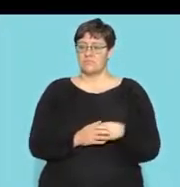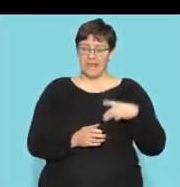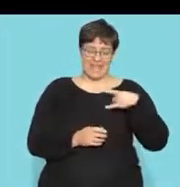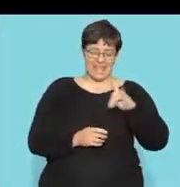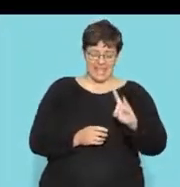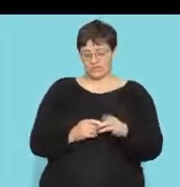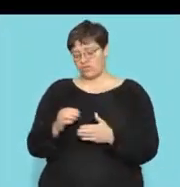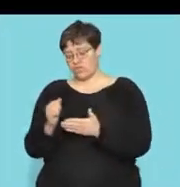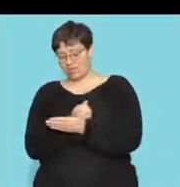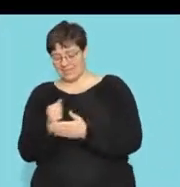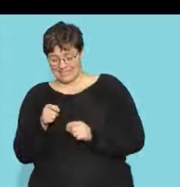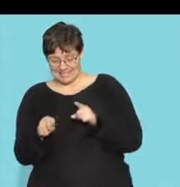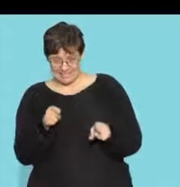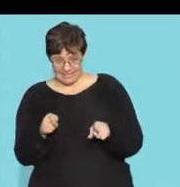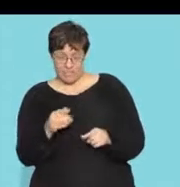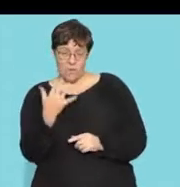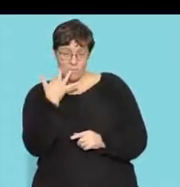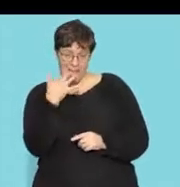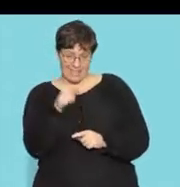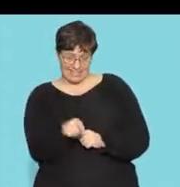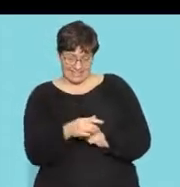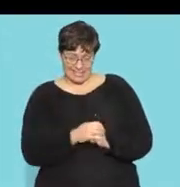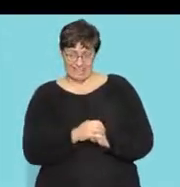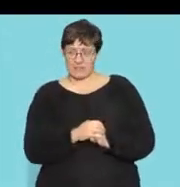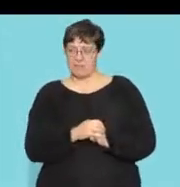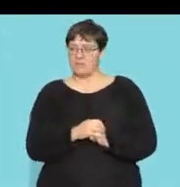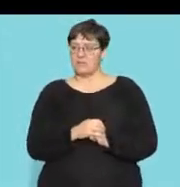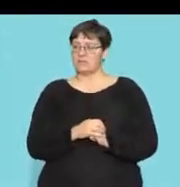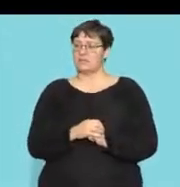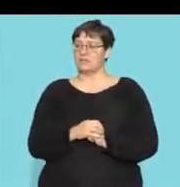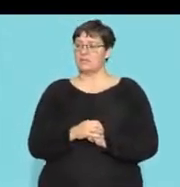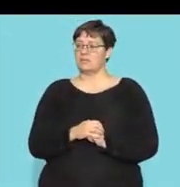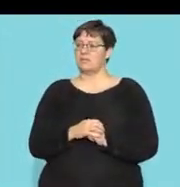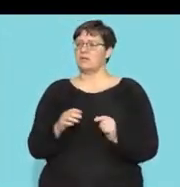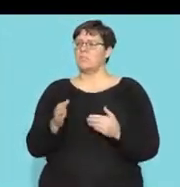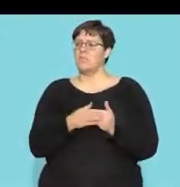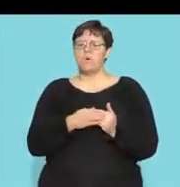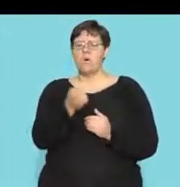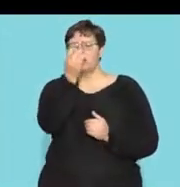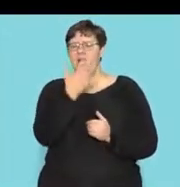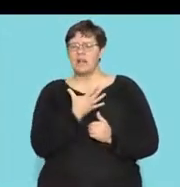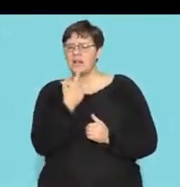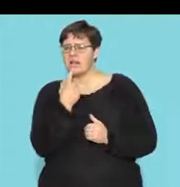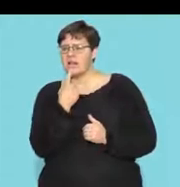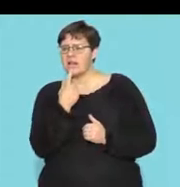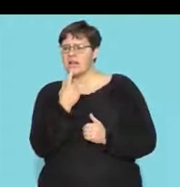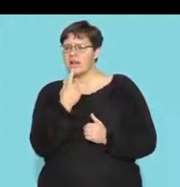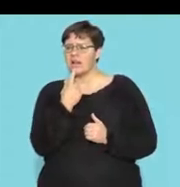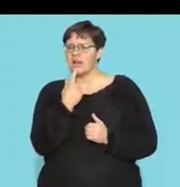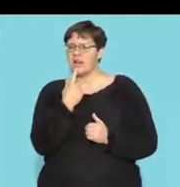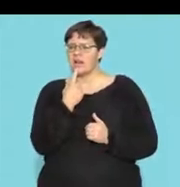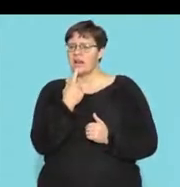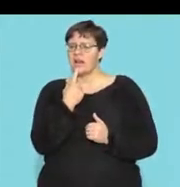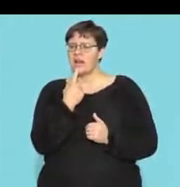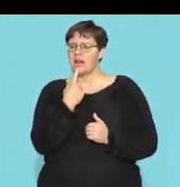purchases of my plastic bags. And what else am I told with regards to my plastic bags?